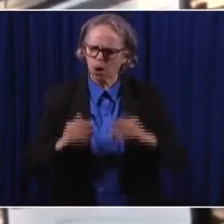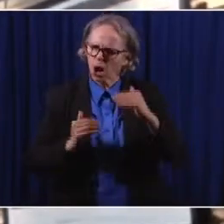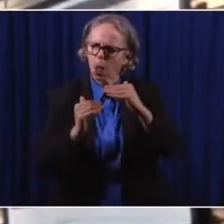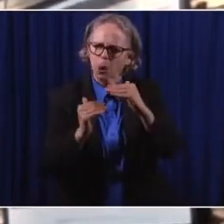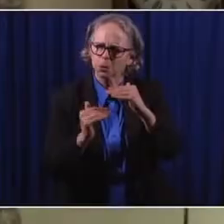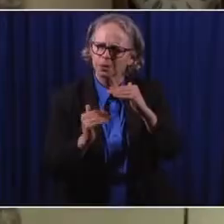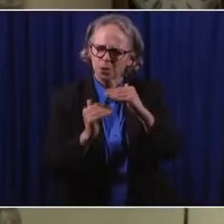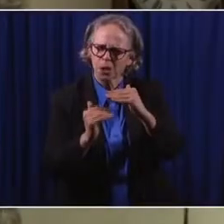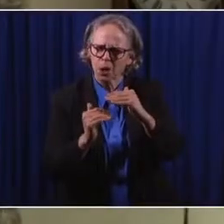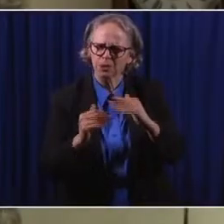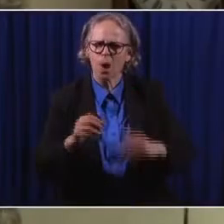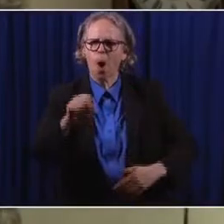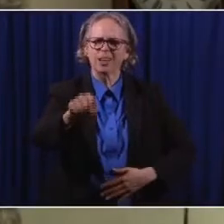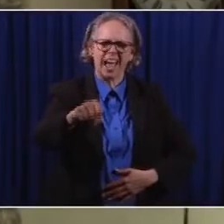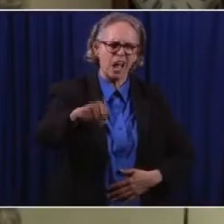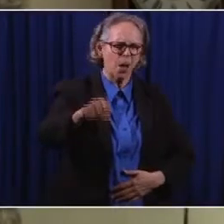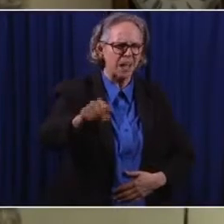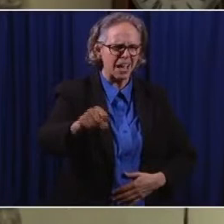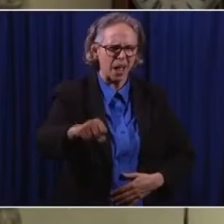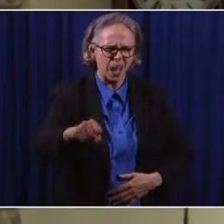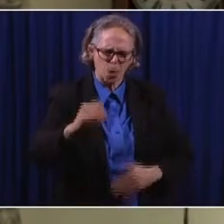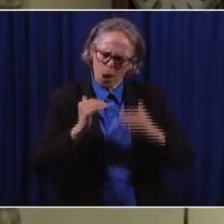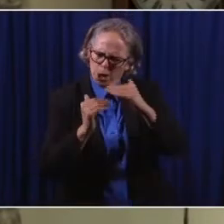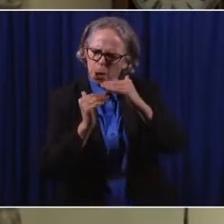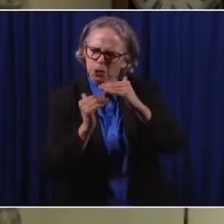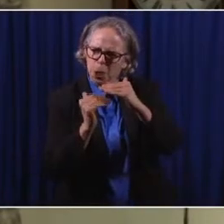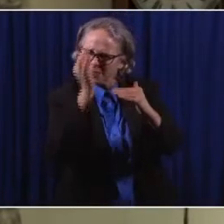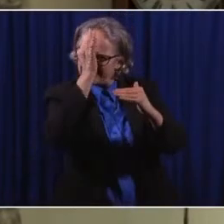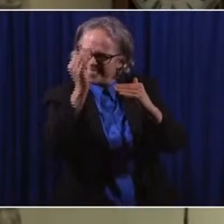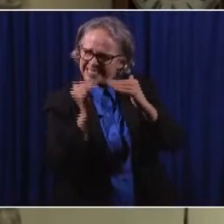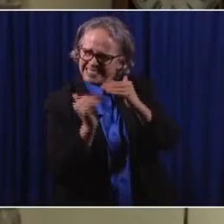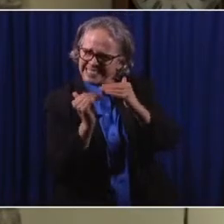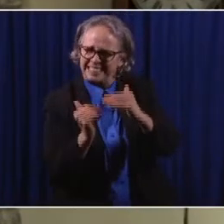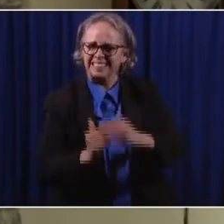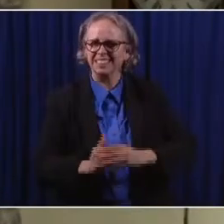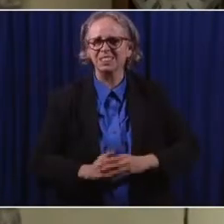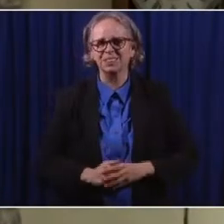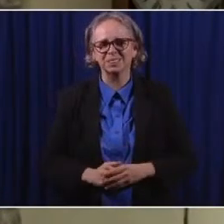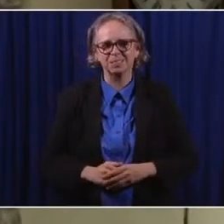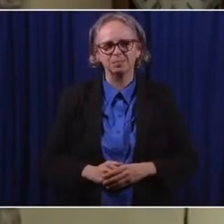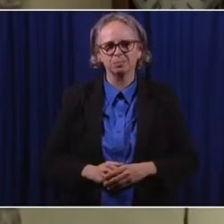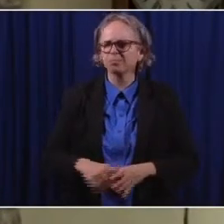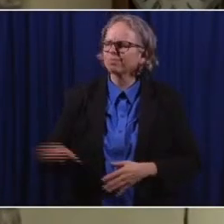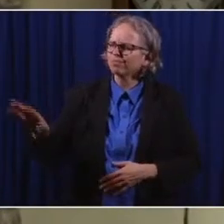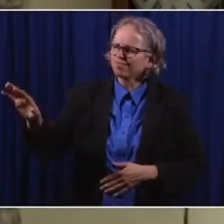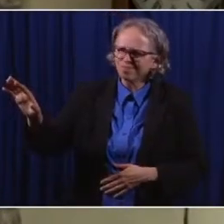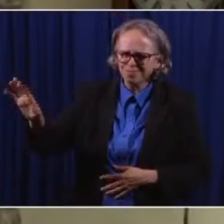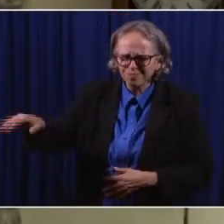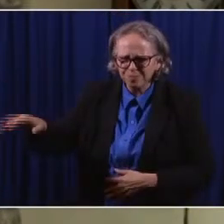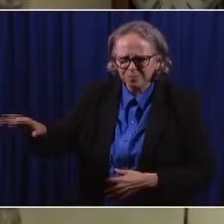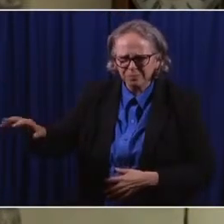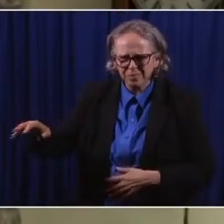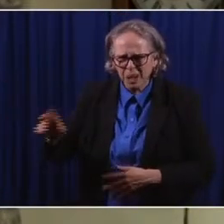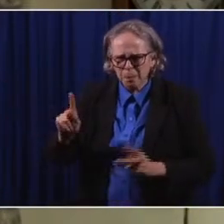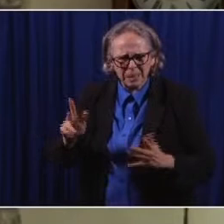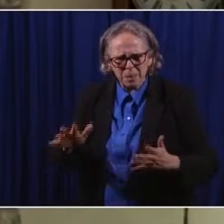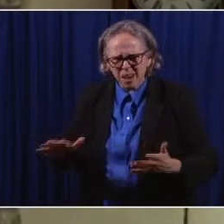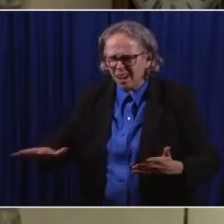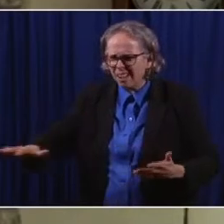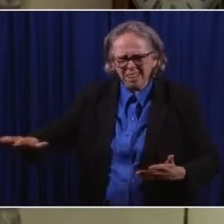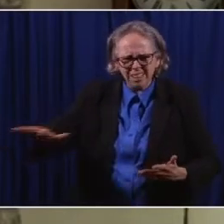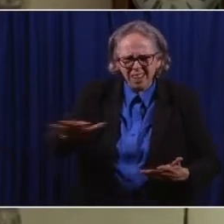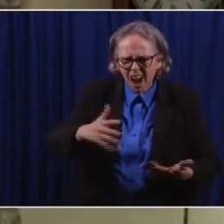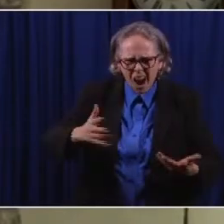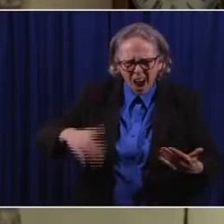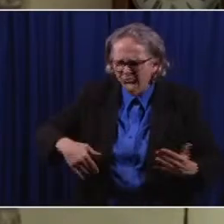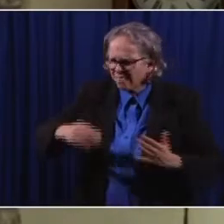correct. We're within striking distance. So that's right. So what do people need to know? If you've not filled out a